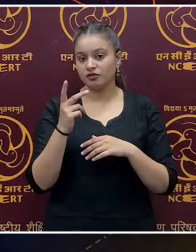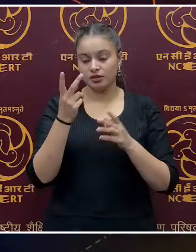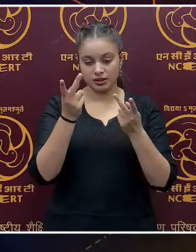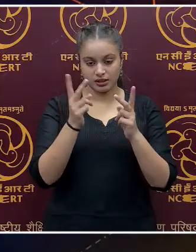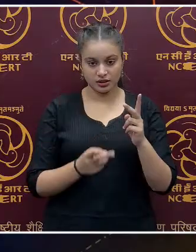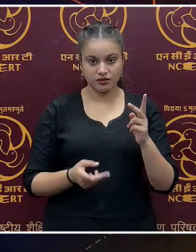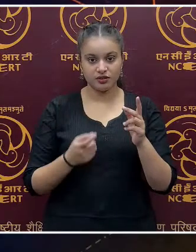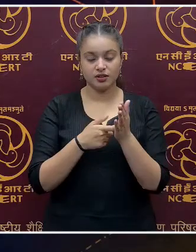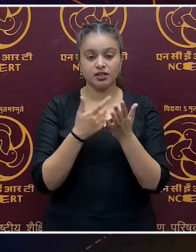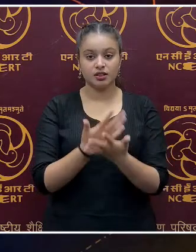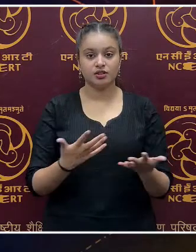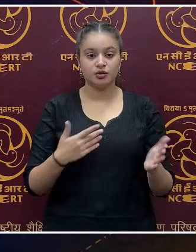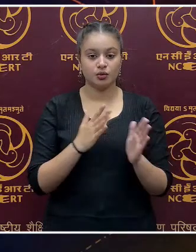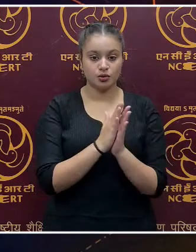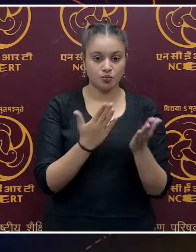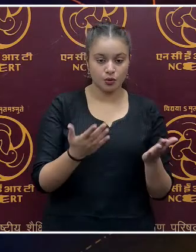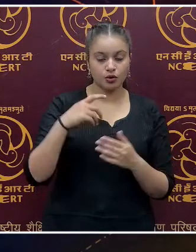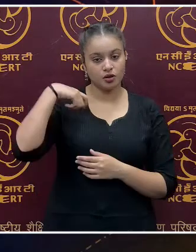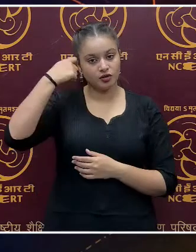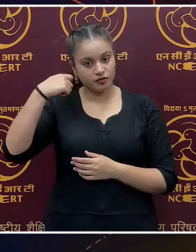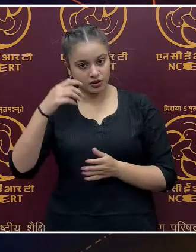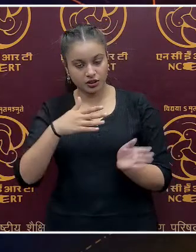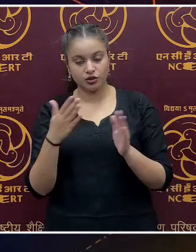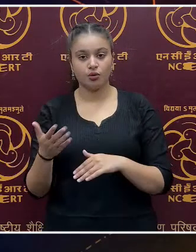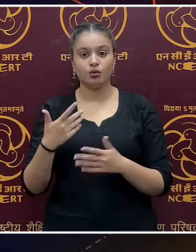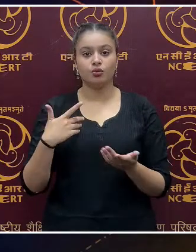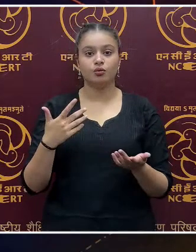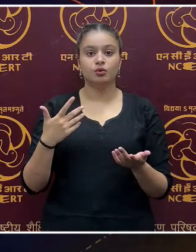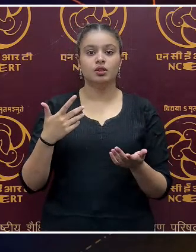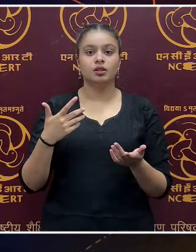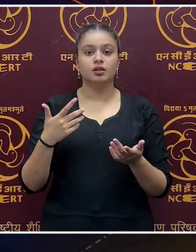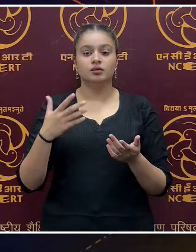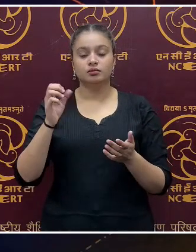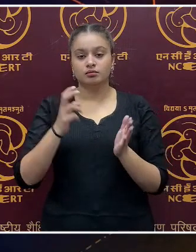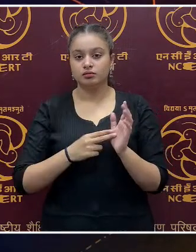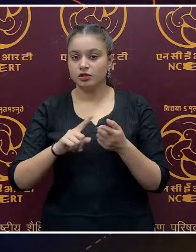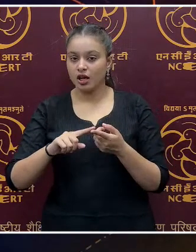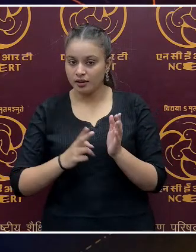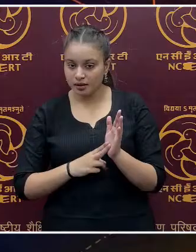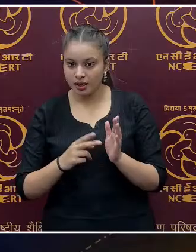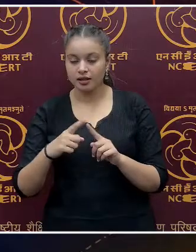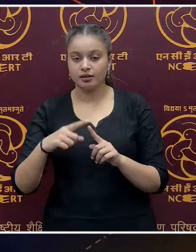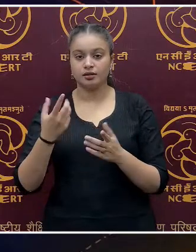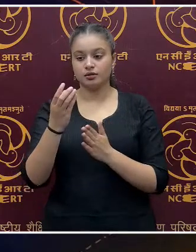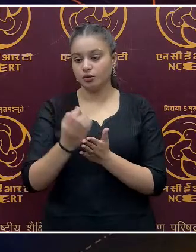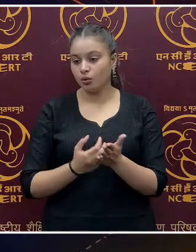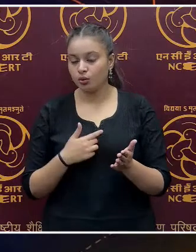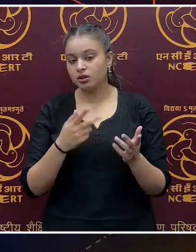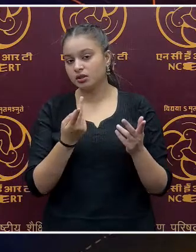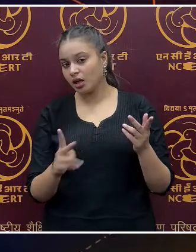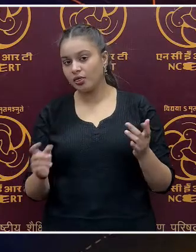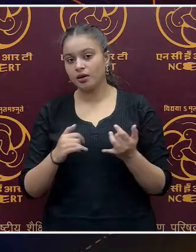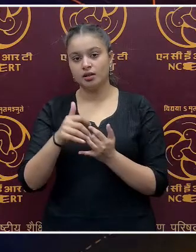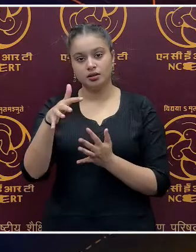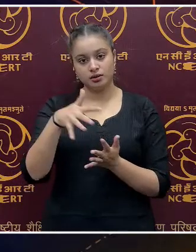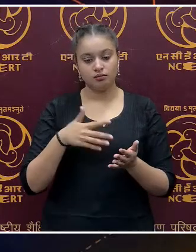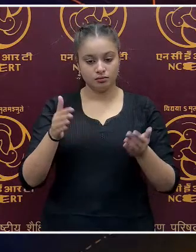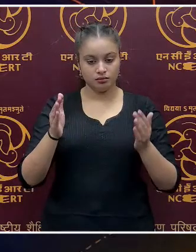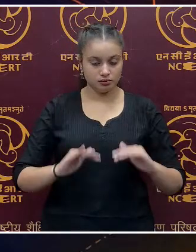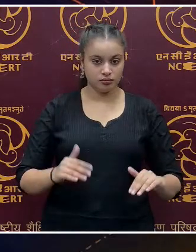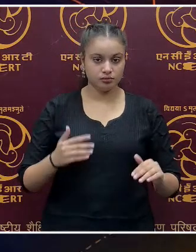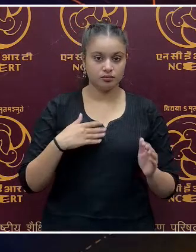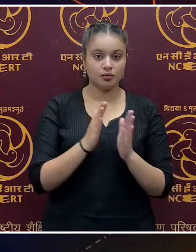of resources: textbook, video, interactive content, courses, and all other subjects. Now I will go through